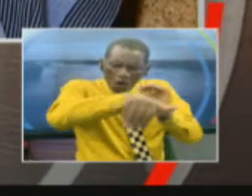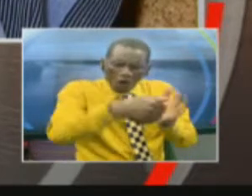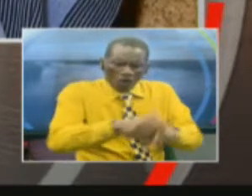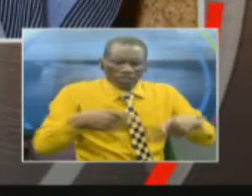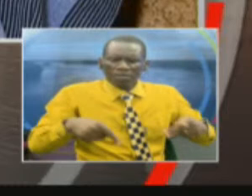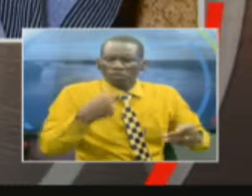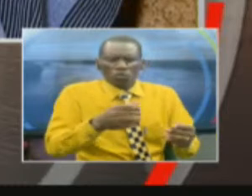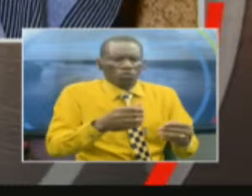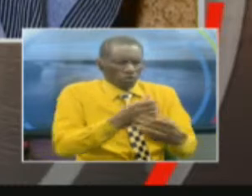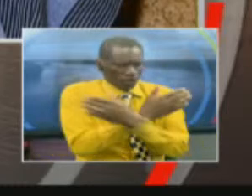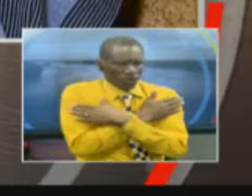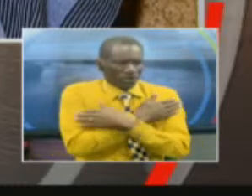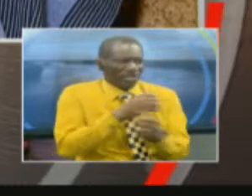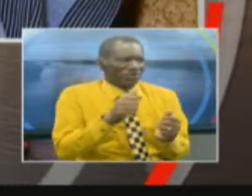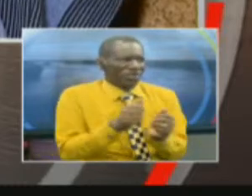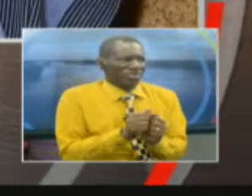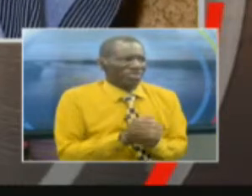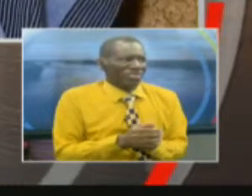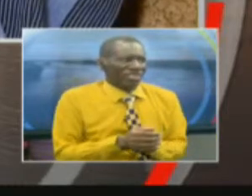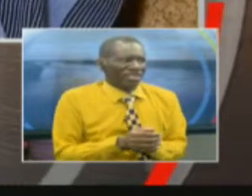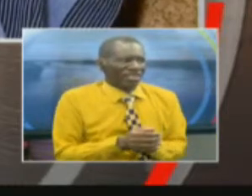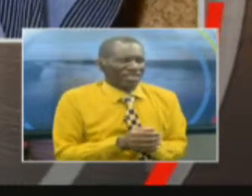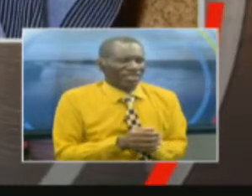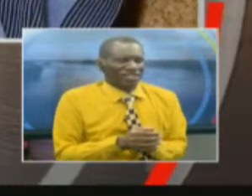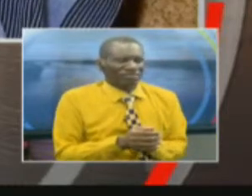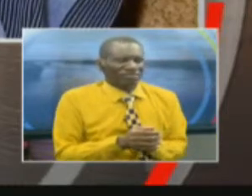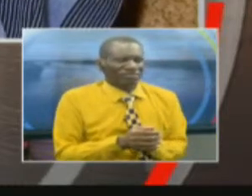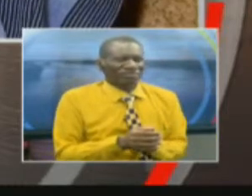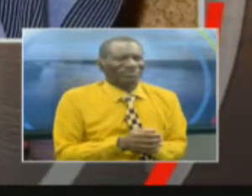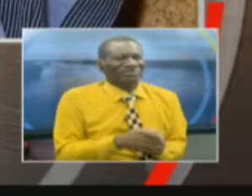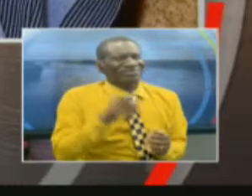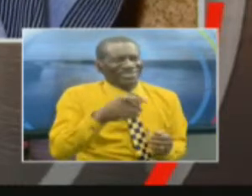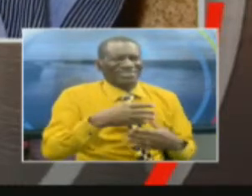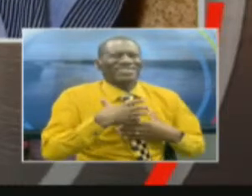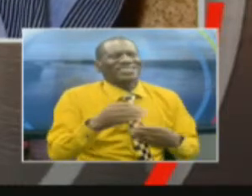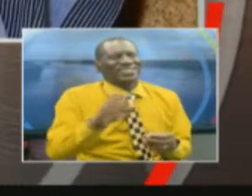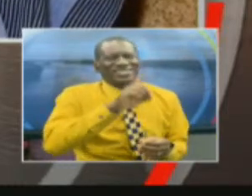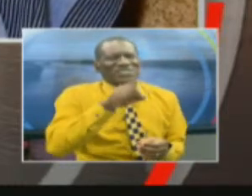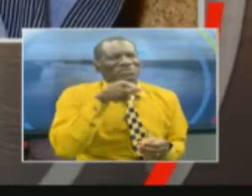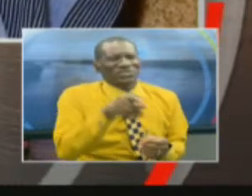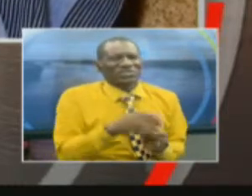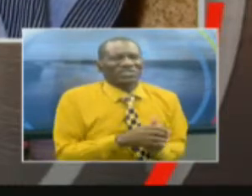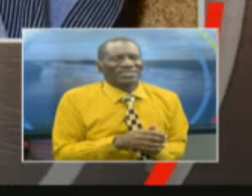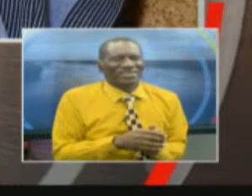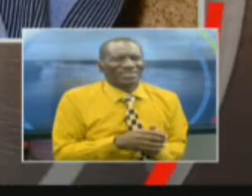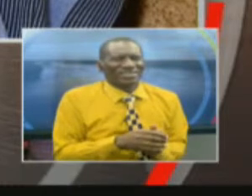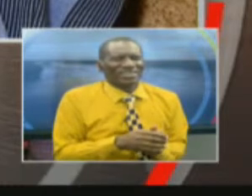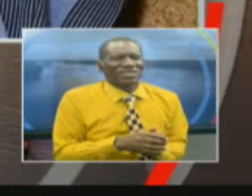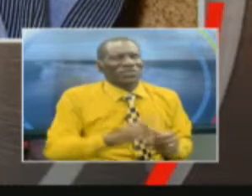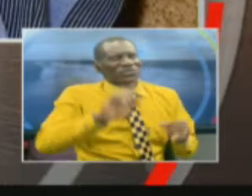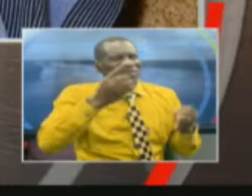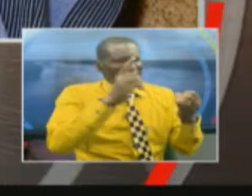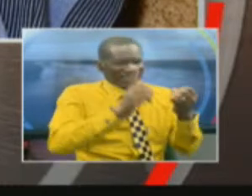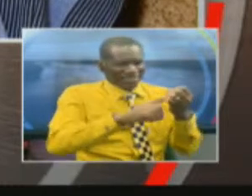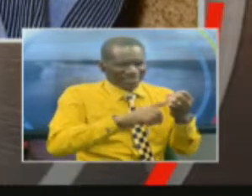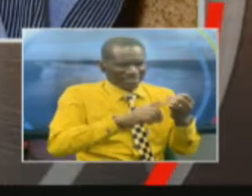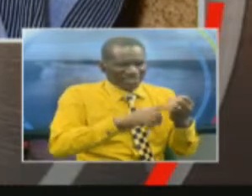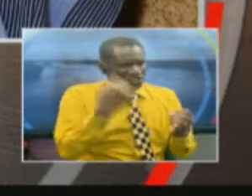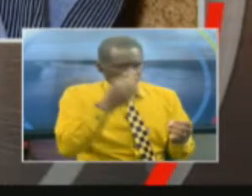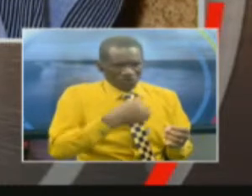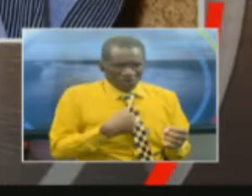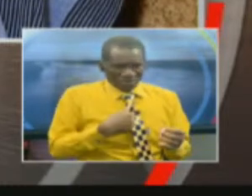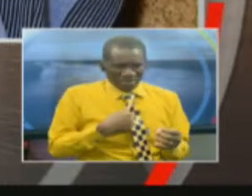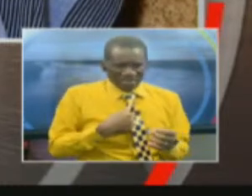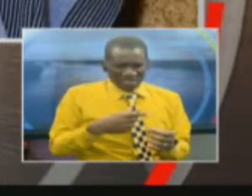to? Oh, very interesting. One, for me, she's